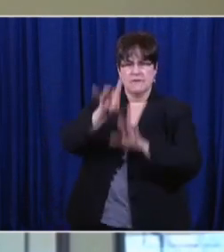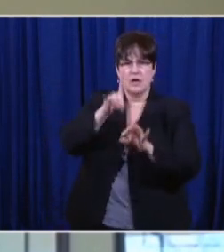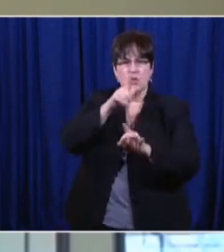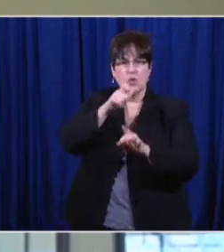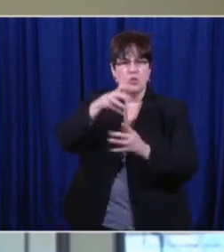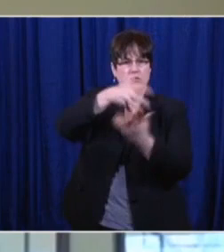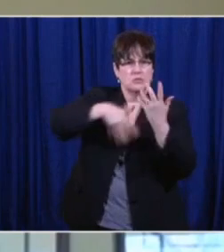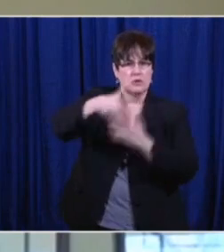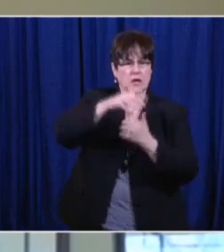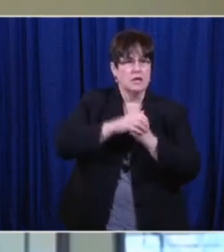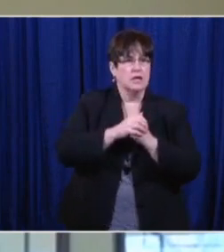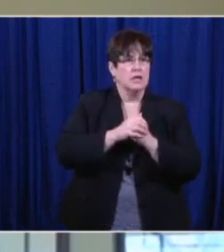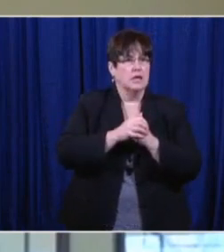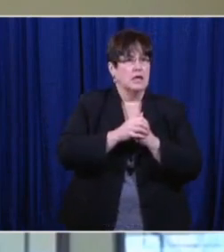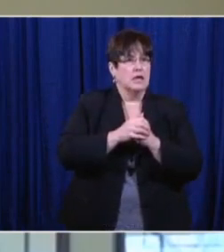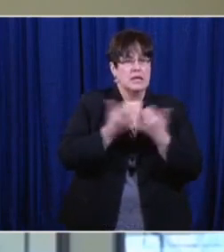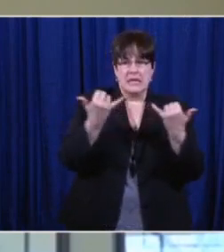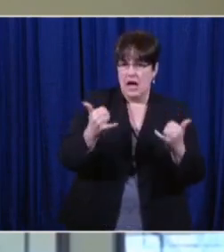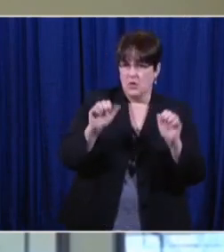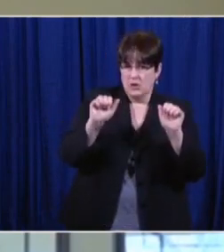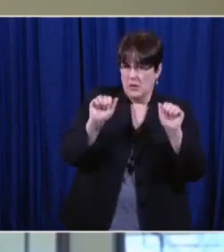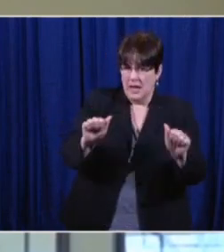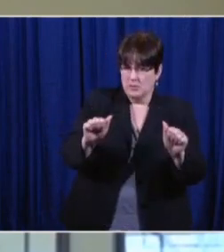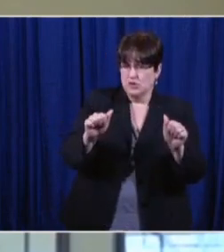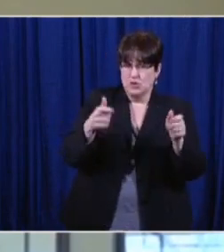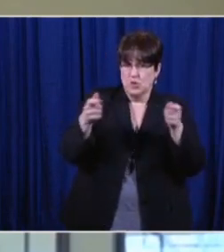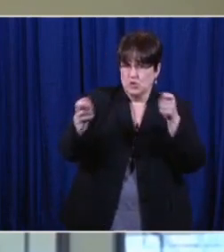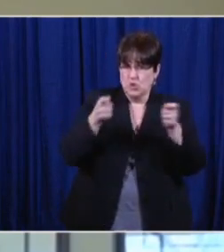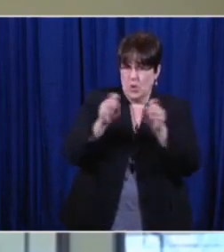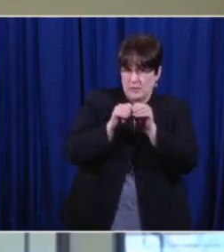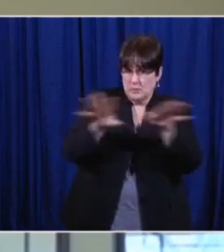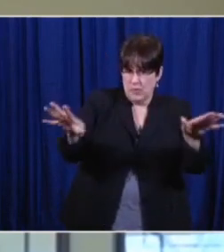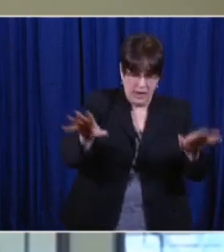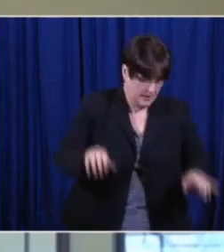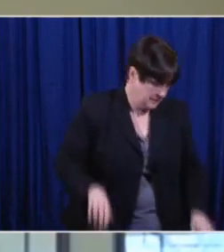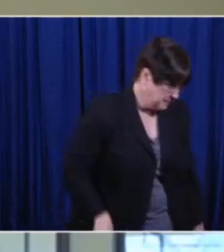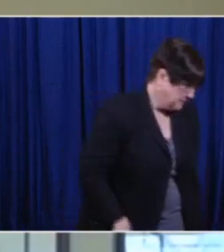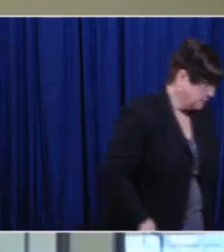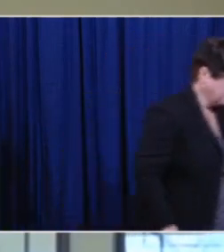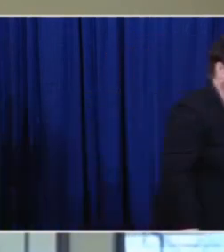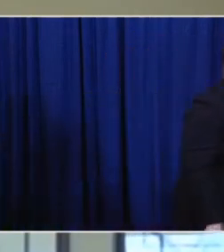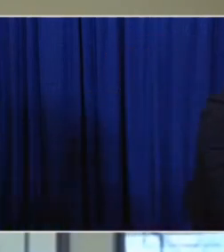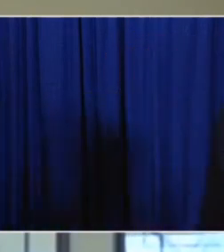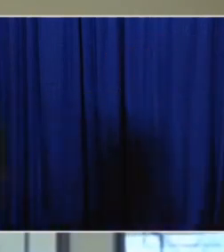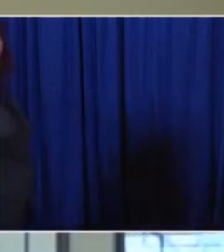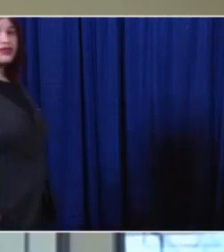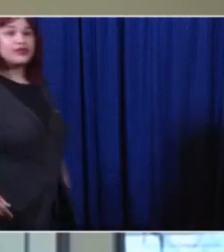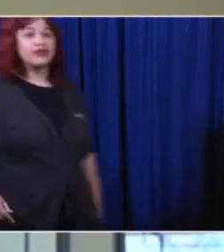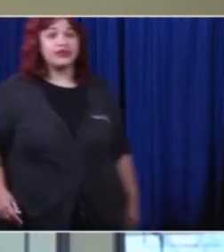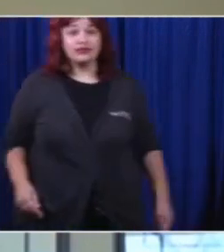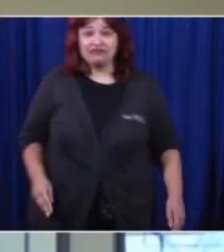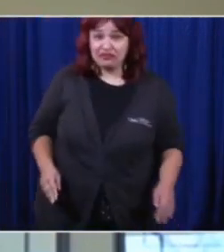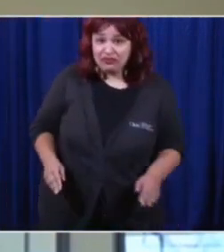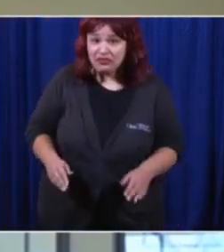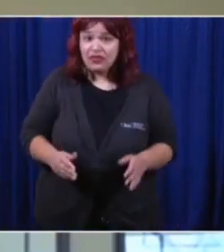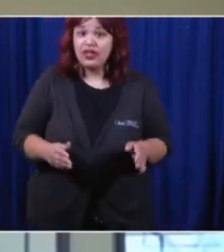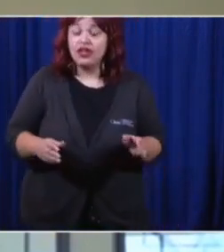spread? Very good question. Thank you. Rick, would you want to field that question?